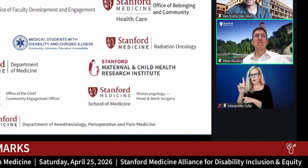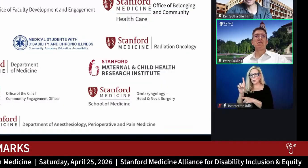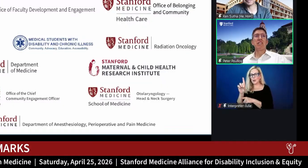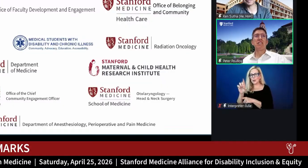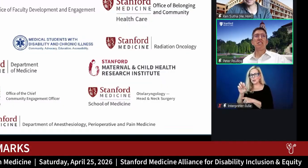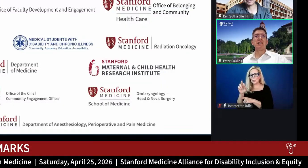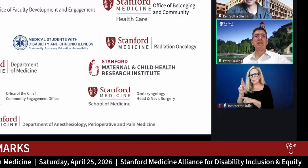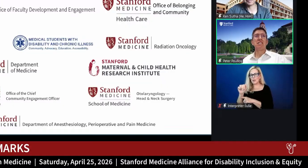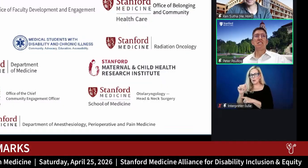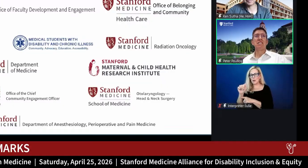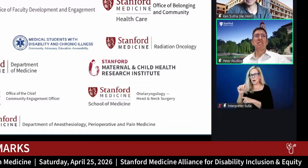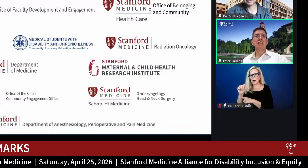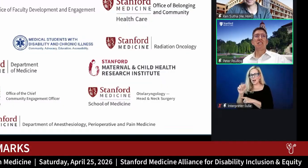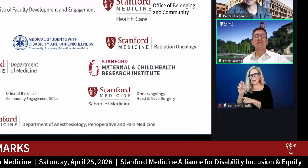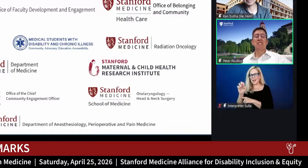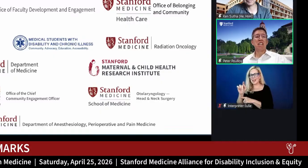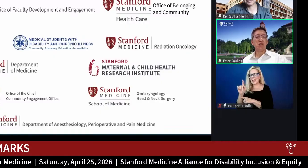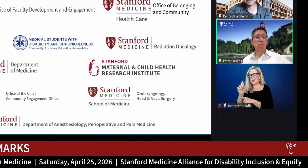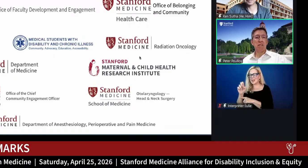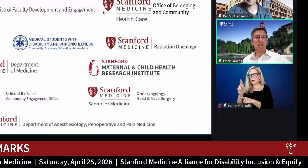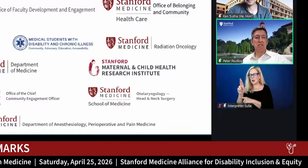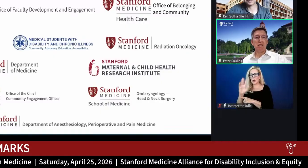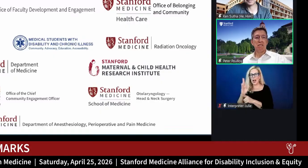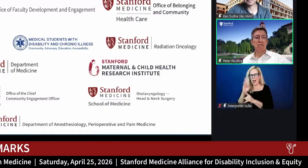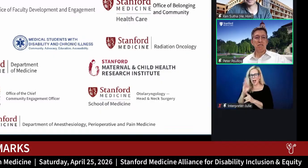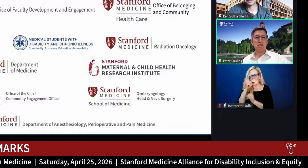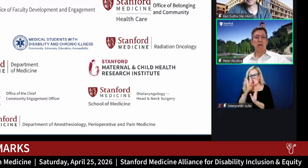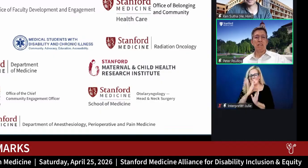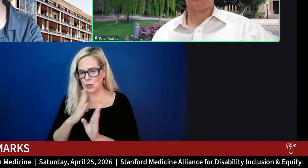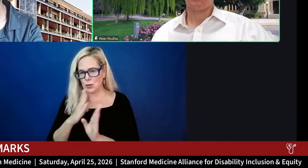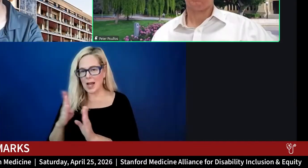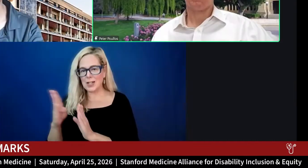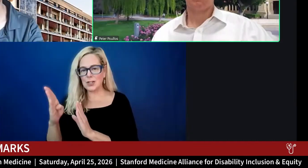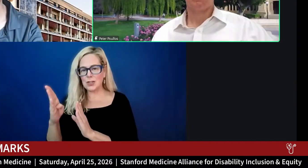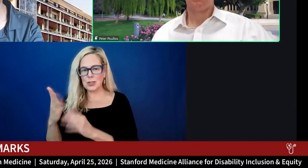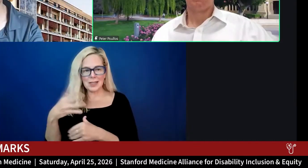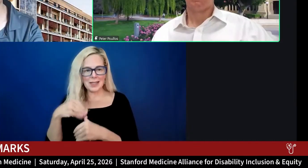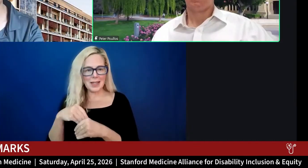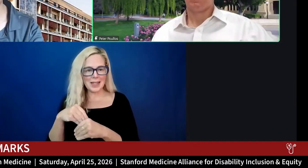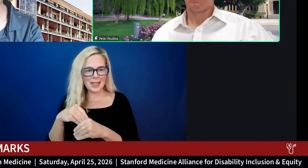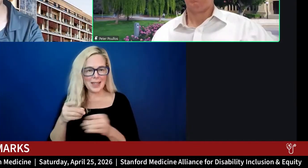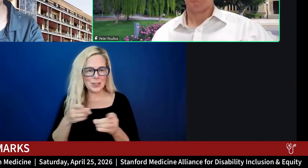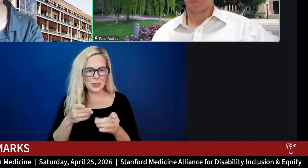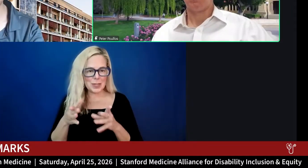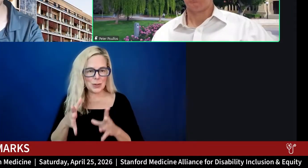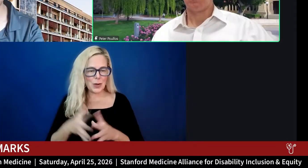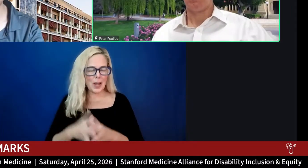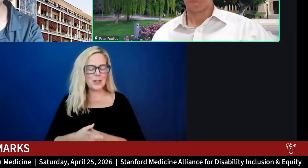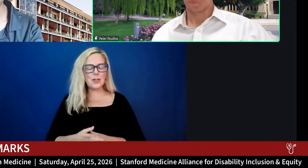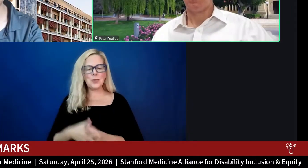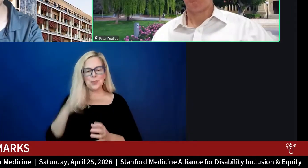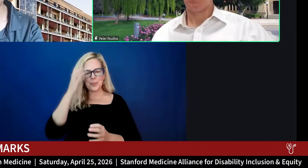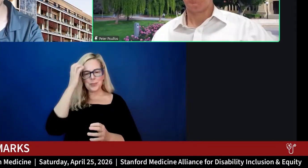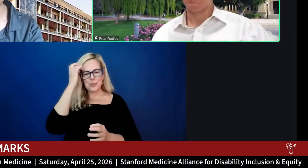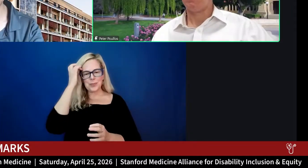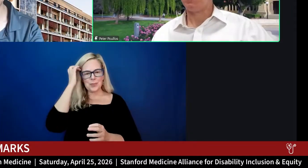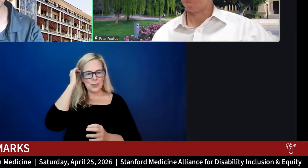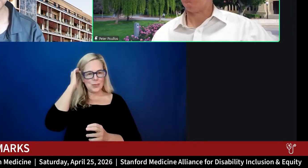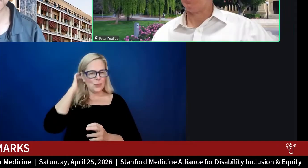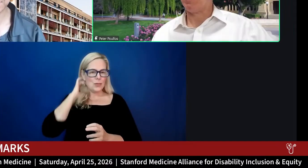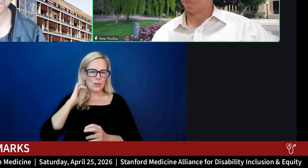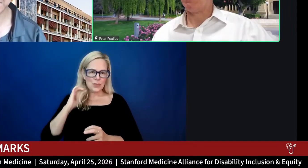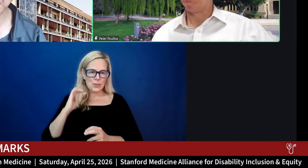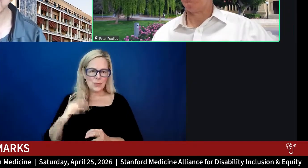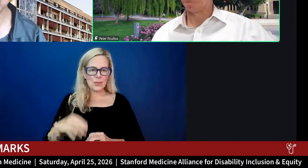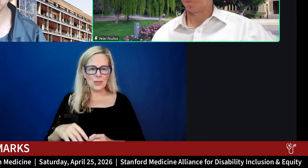Cantor, our strategy and engagement director. Also comes part of that comes